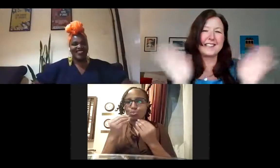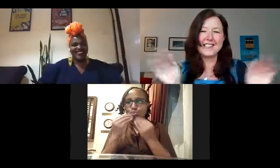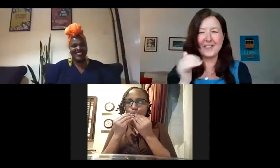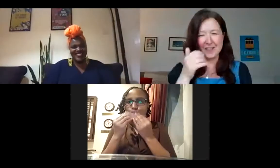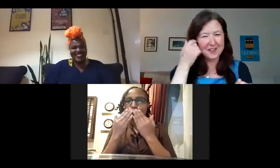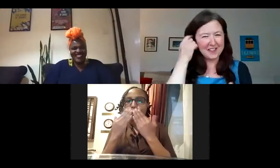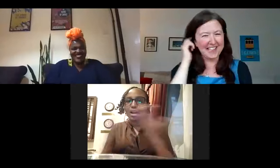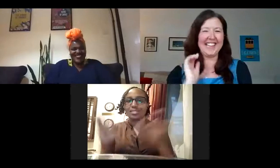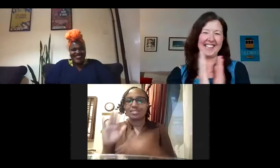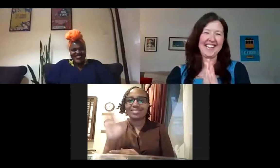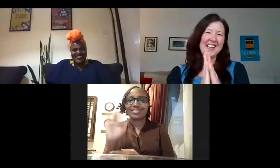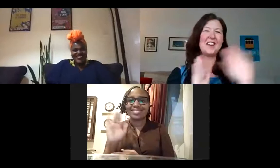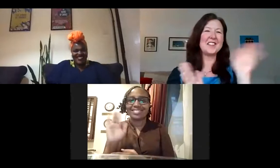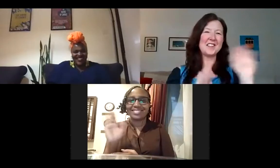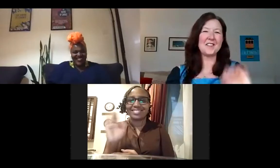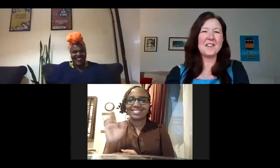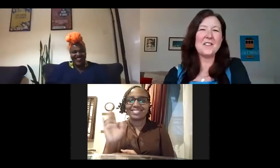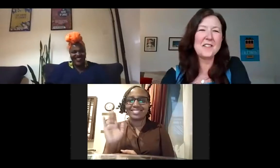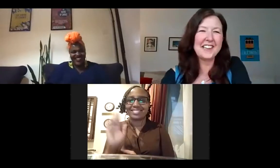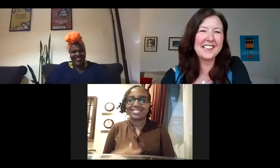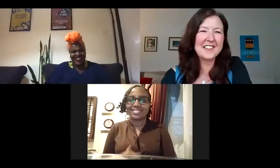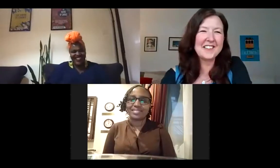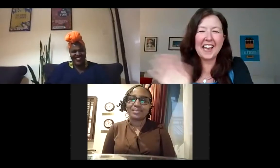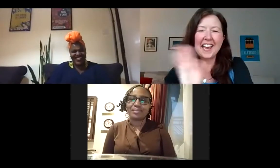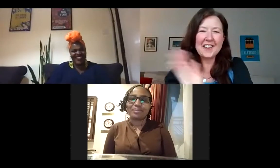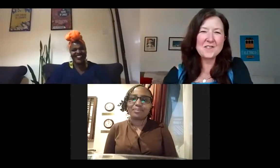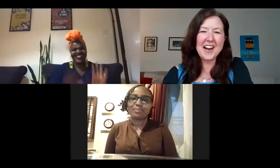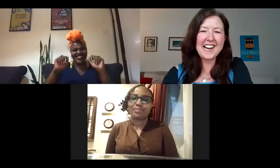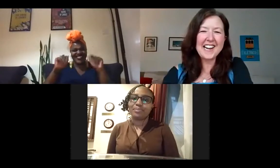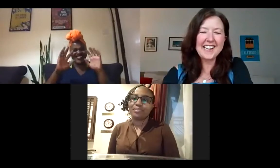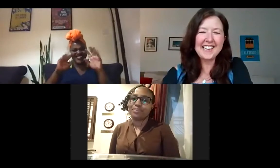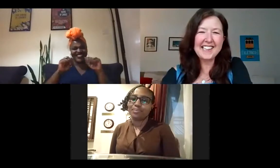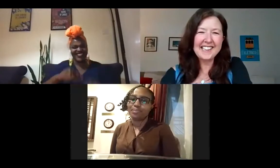person soon. Lots of love, everyone. Okay, bye.